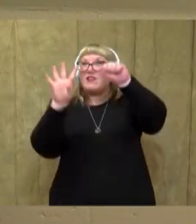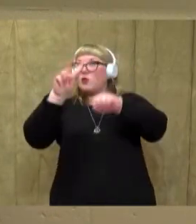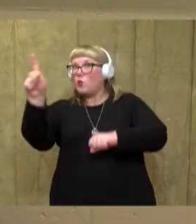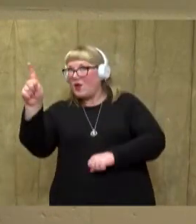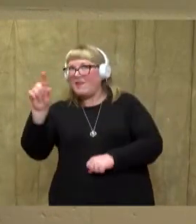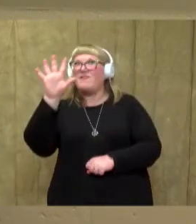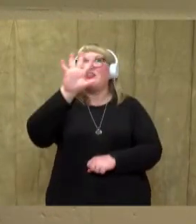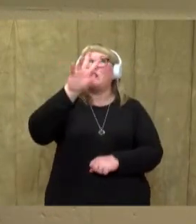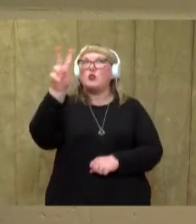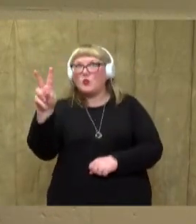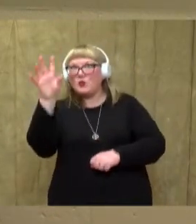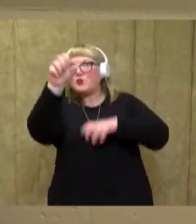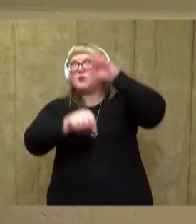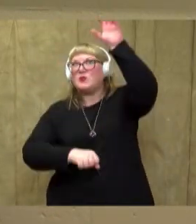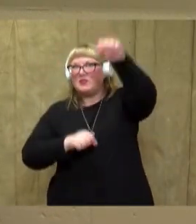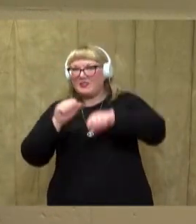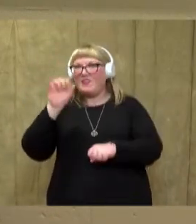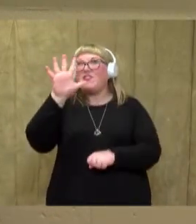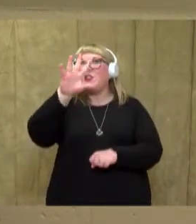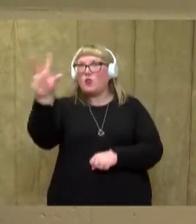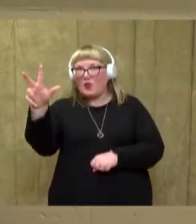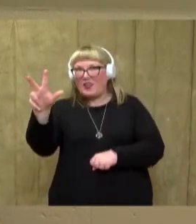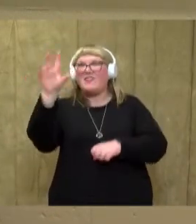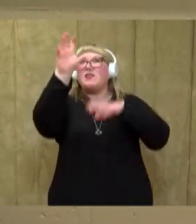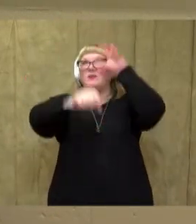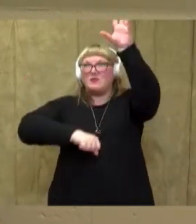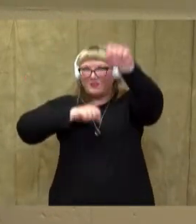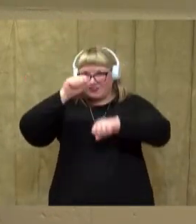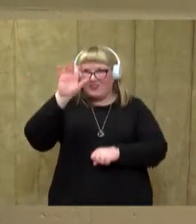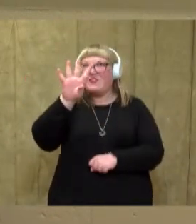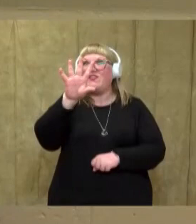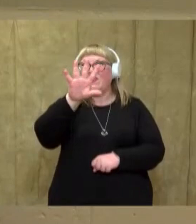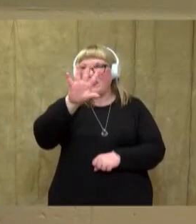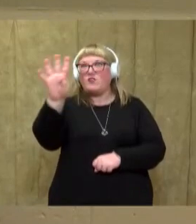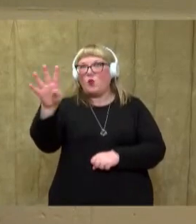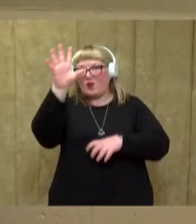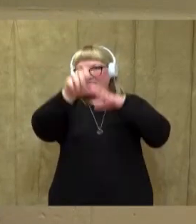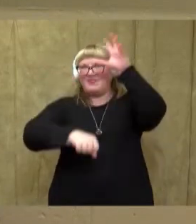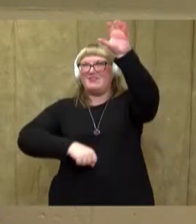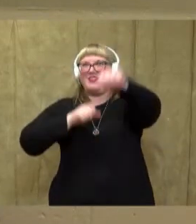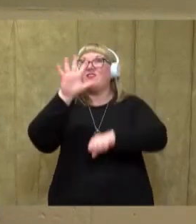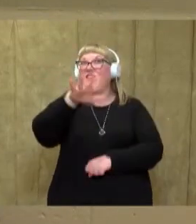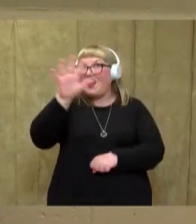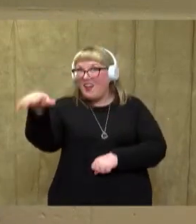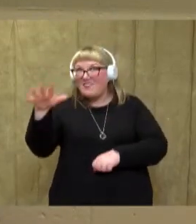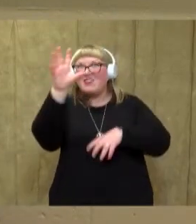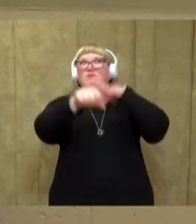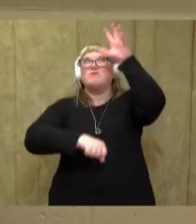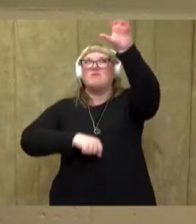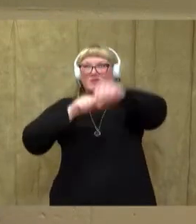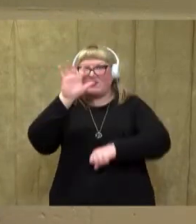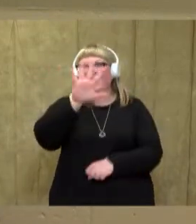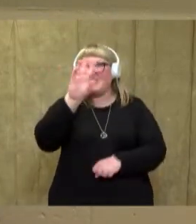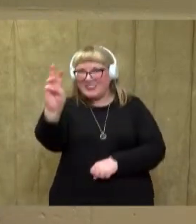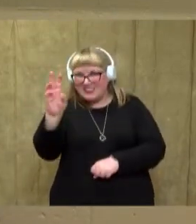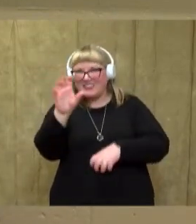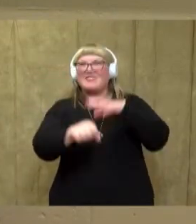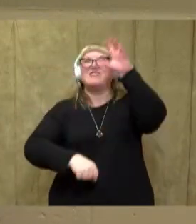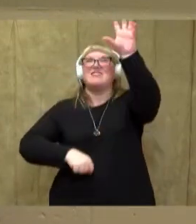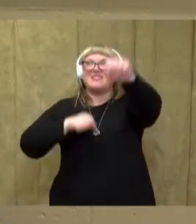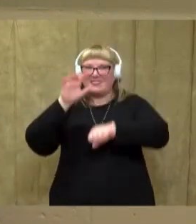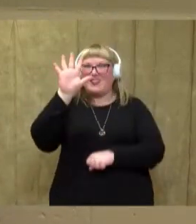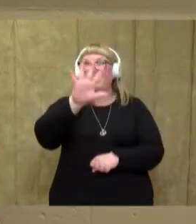51, 52, 53, 54, 55,